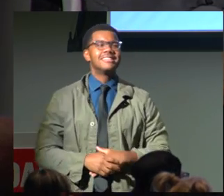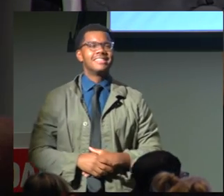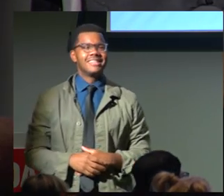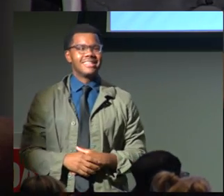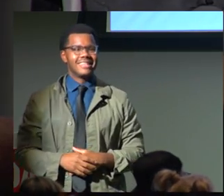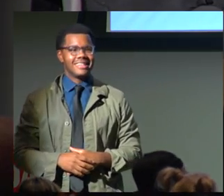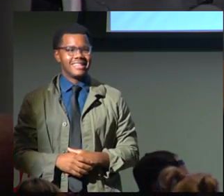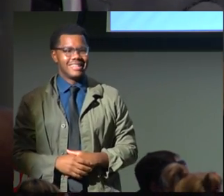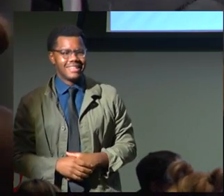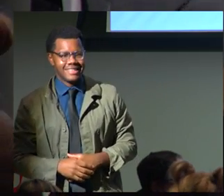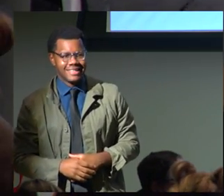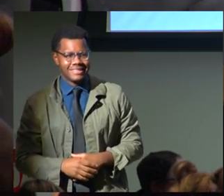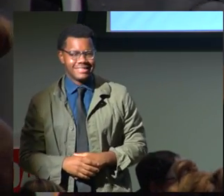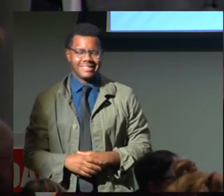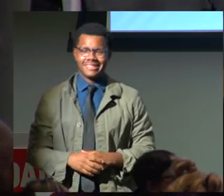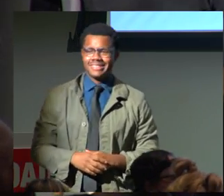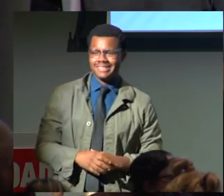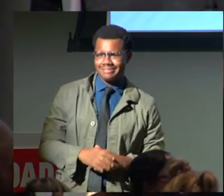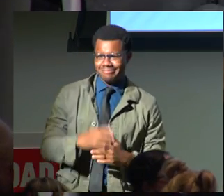All incognito.